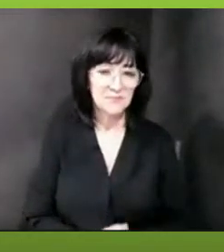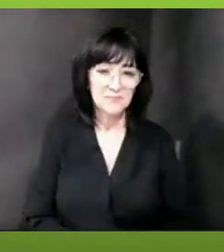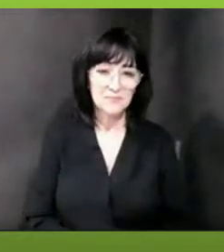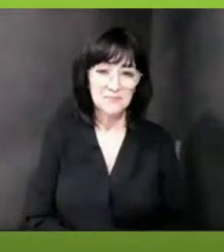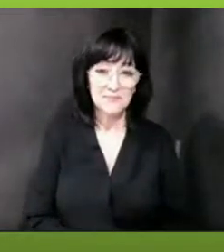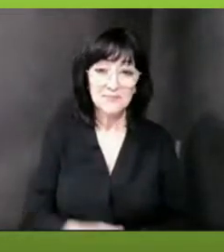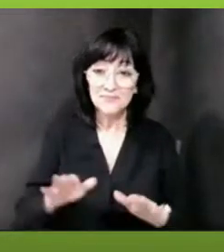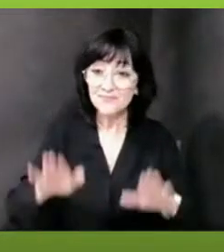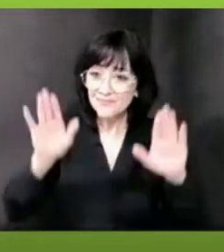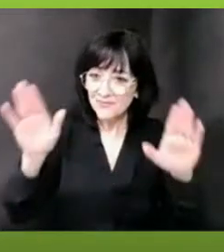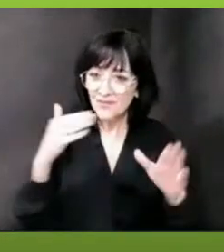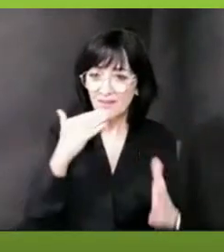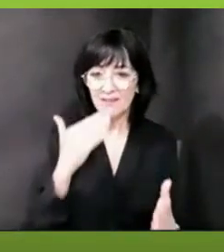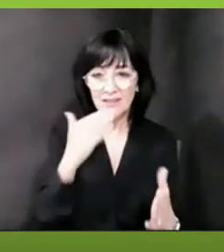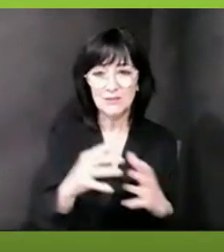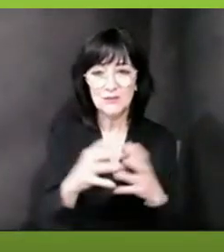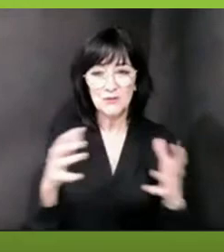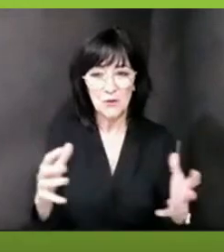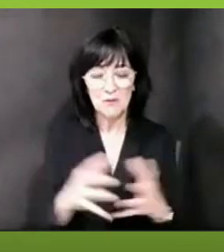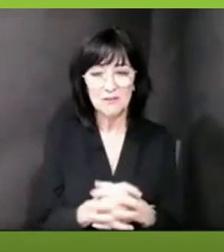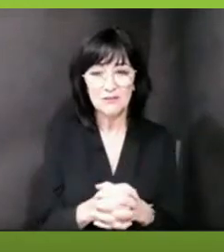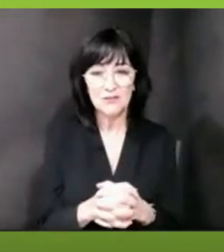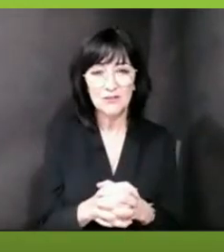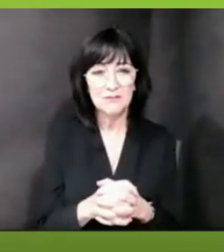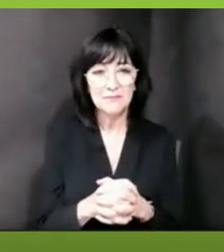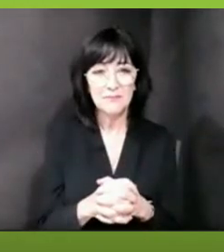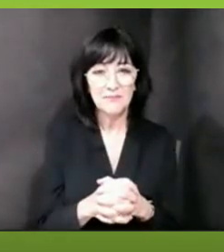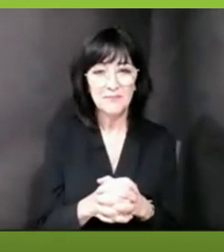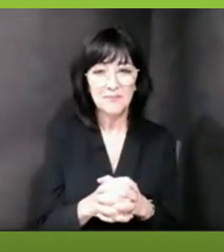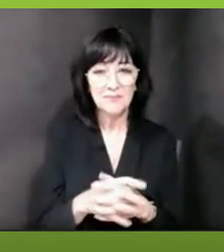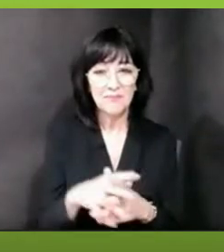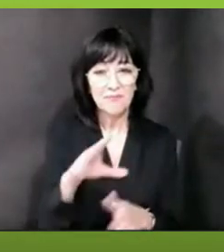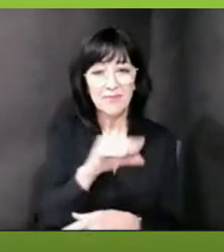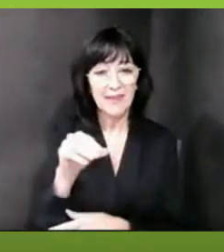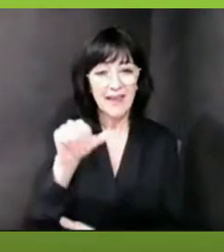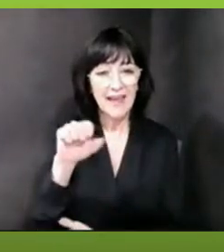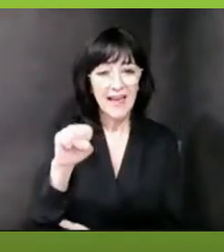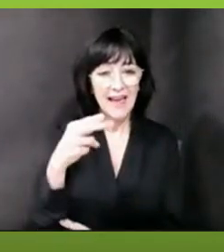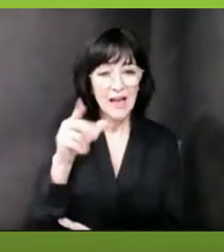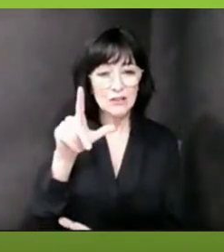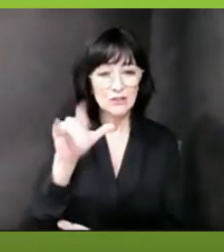Great, thank you so much. And Ashlyn.